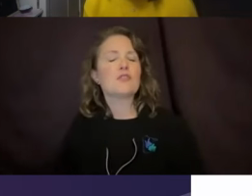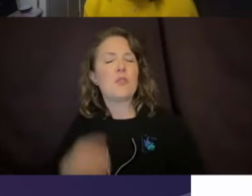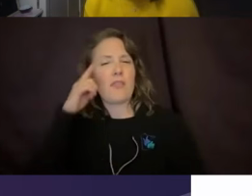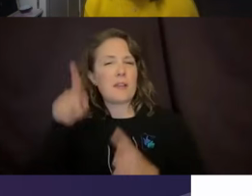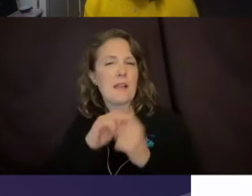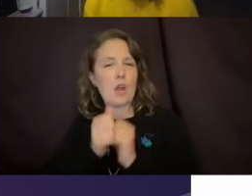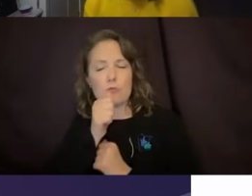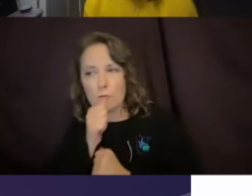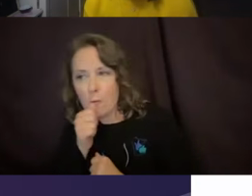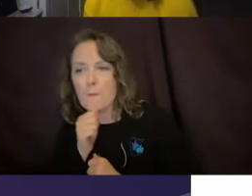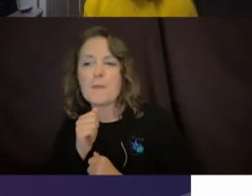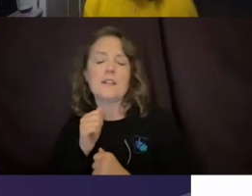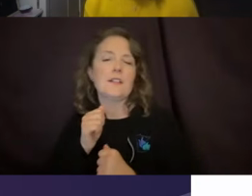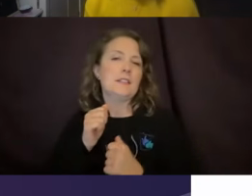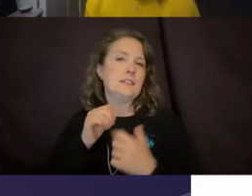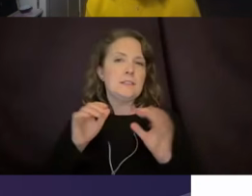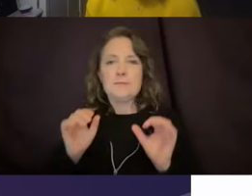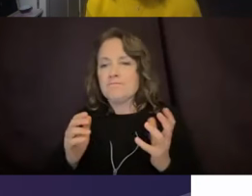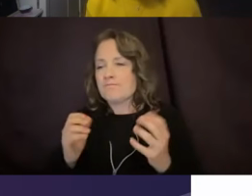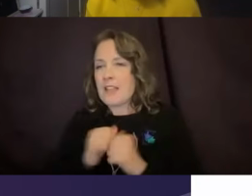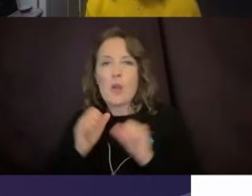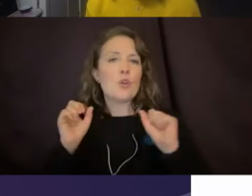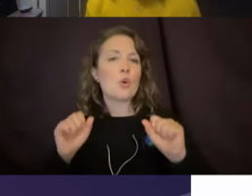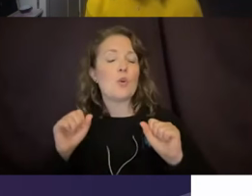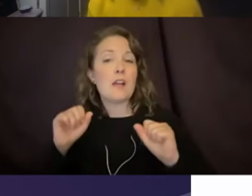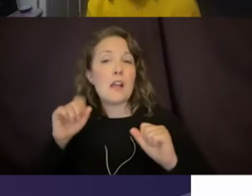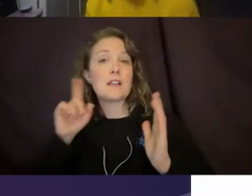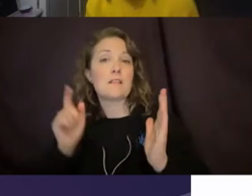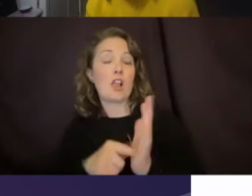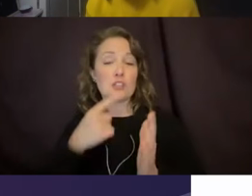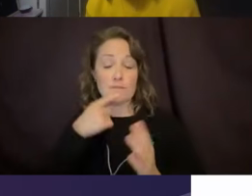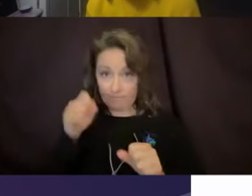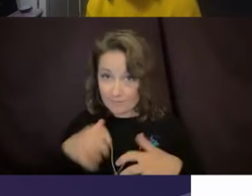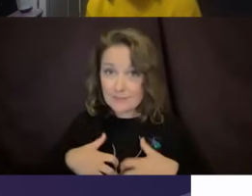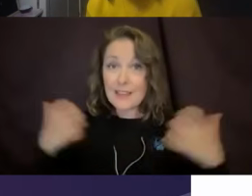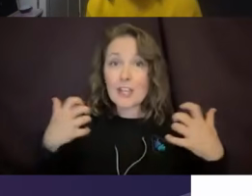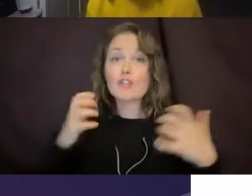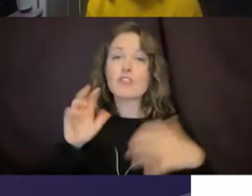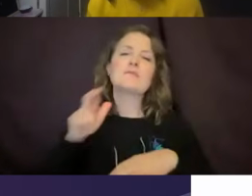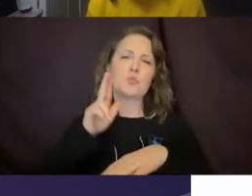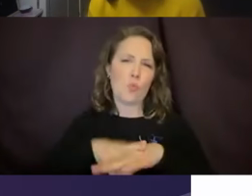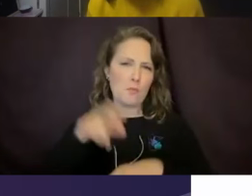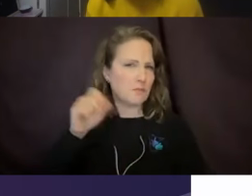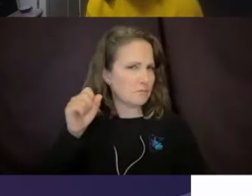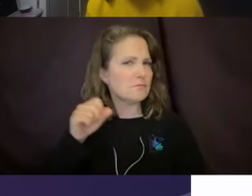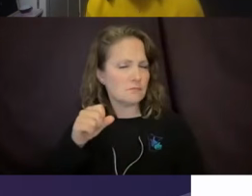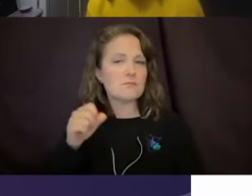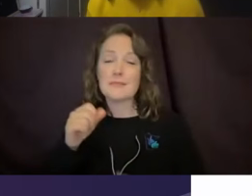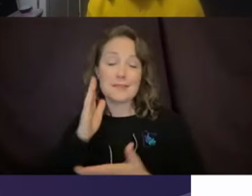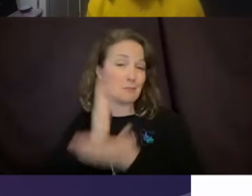and self-regulation, and being able to acknowledge and say, anger is a normal experience of being